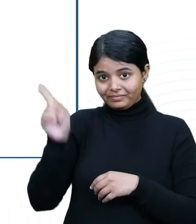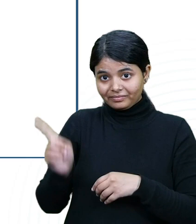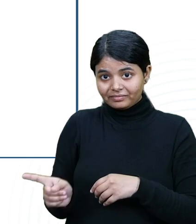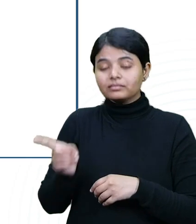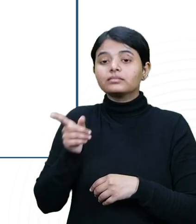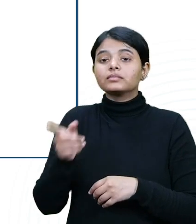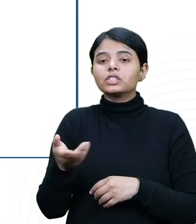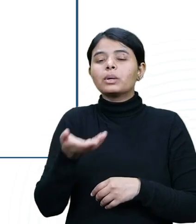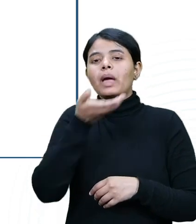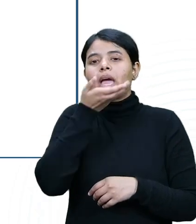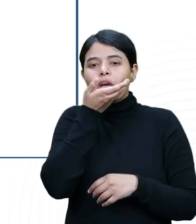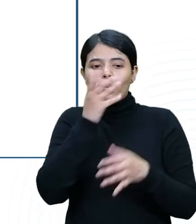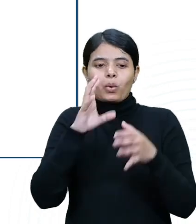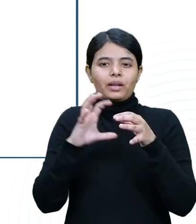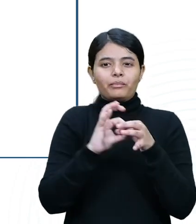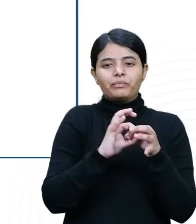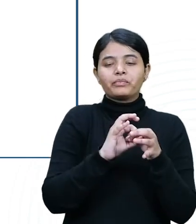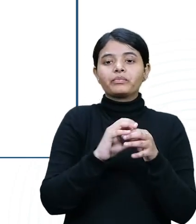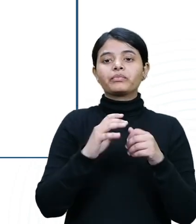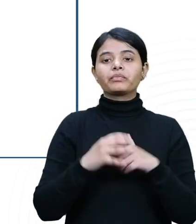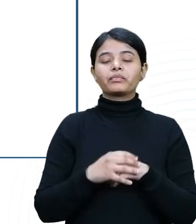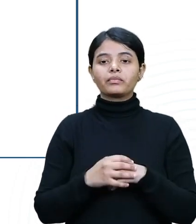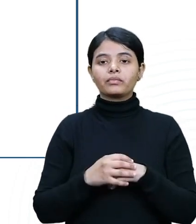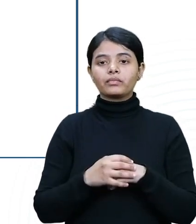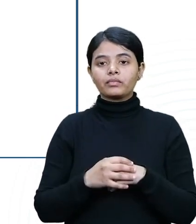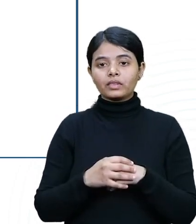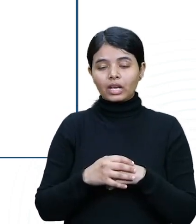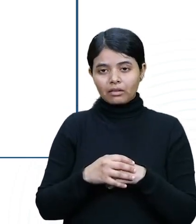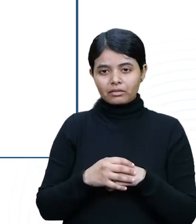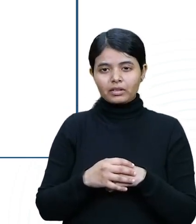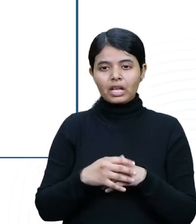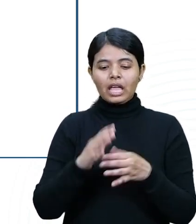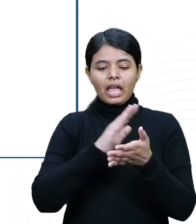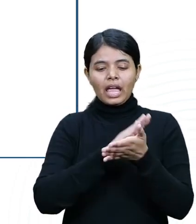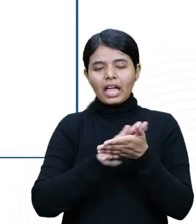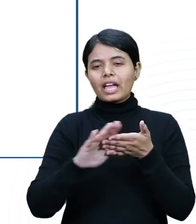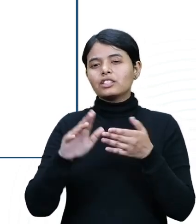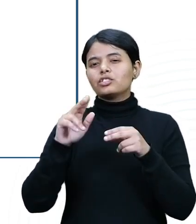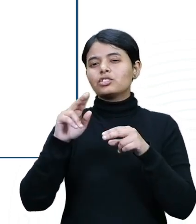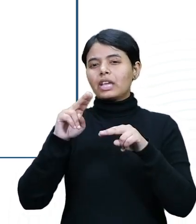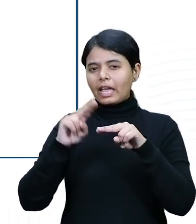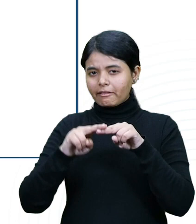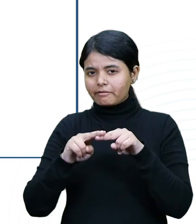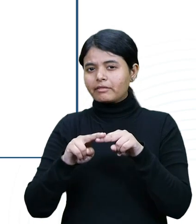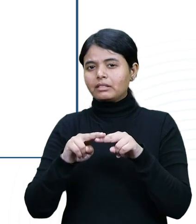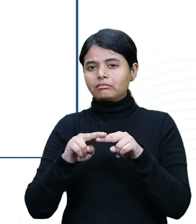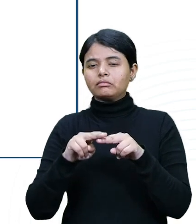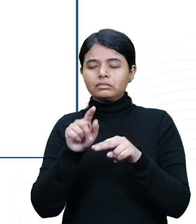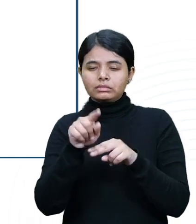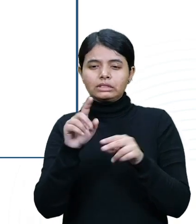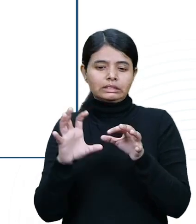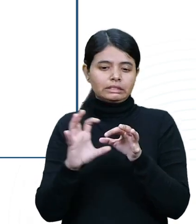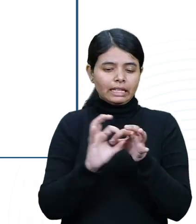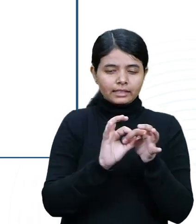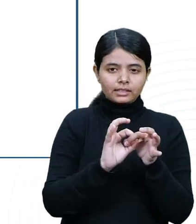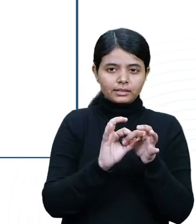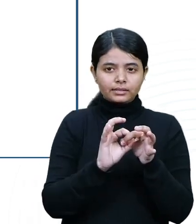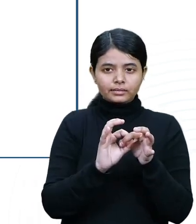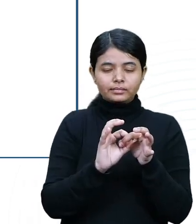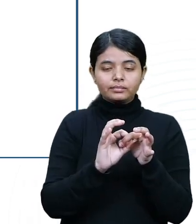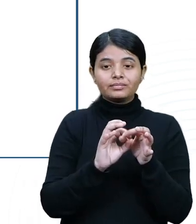positively charged quaternary ammonium ion. And when we infuse these permethylated GPI glycans,